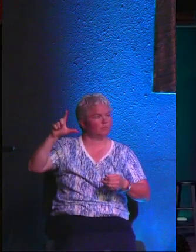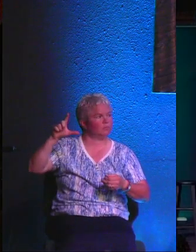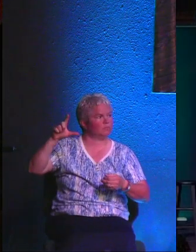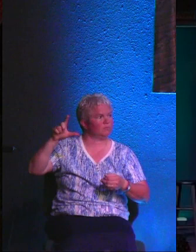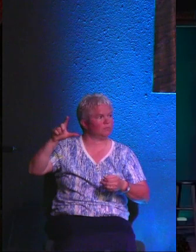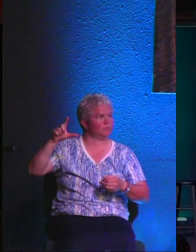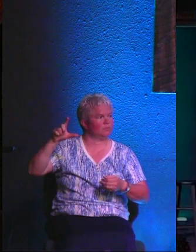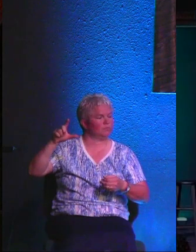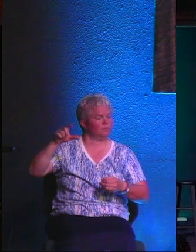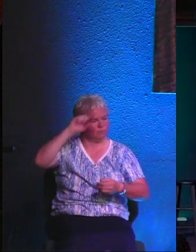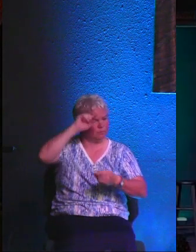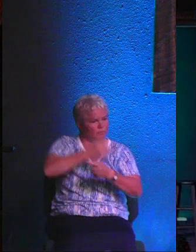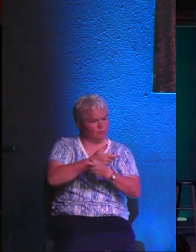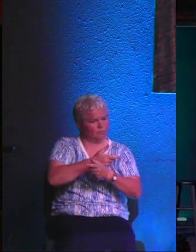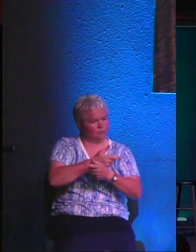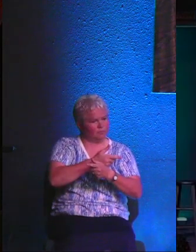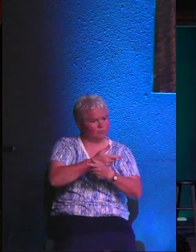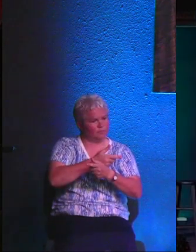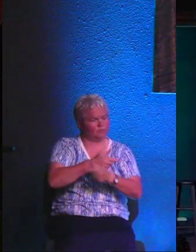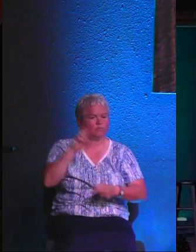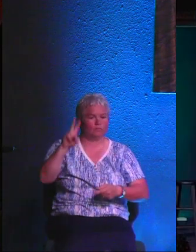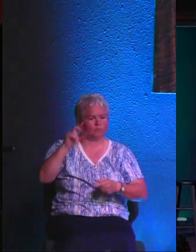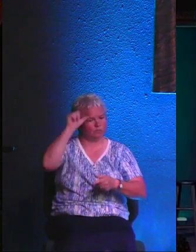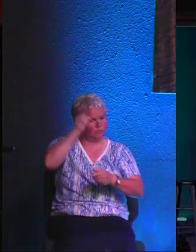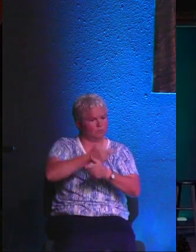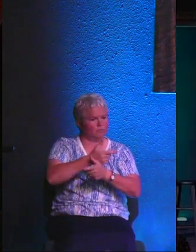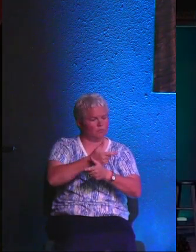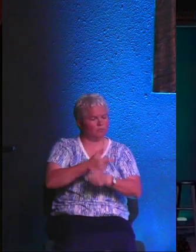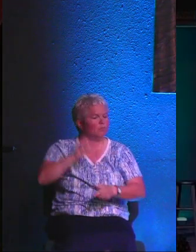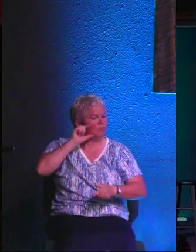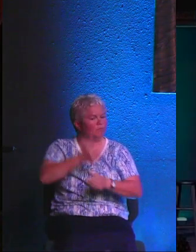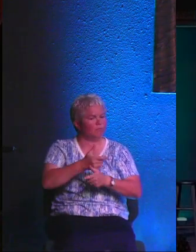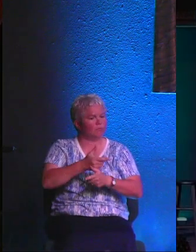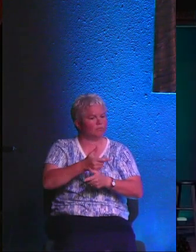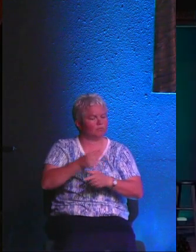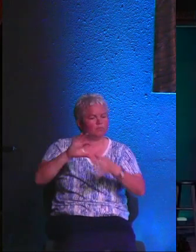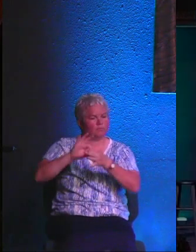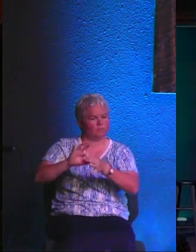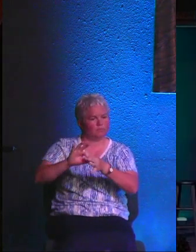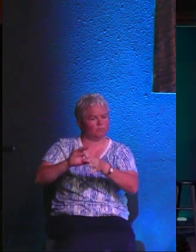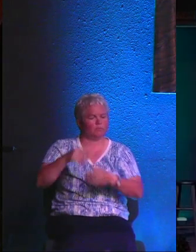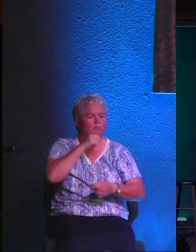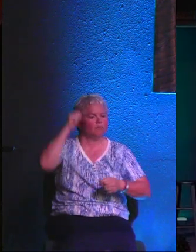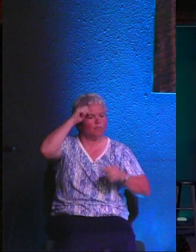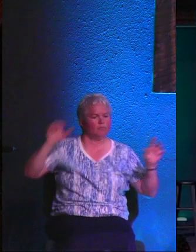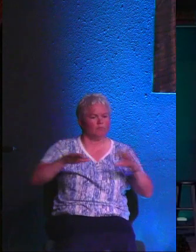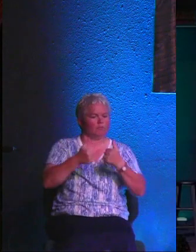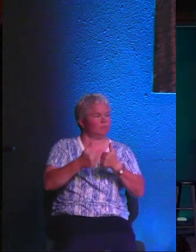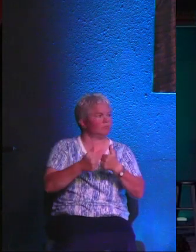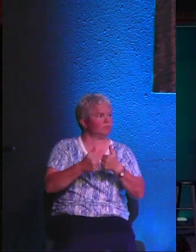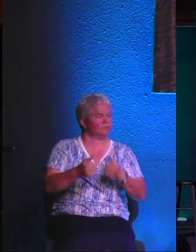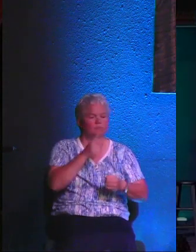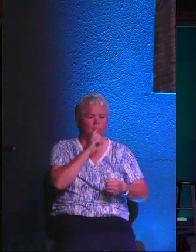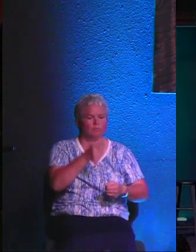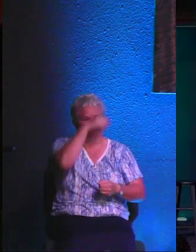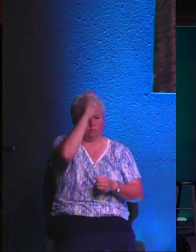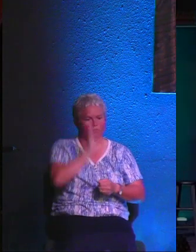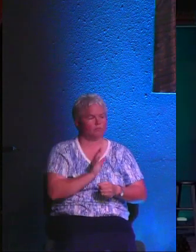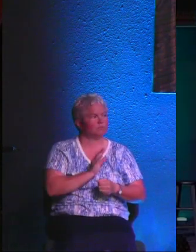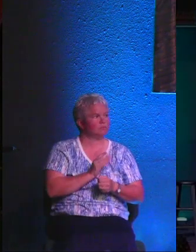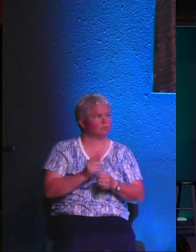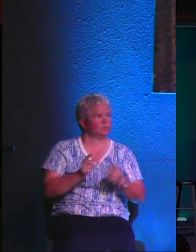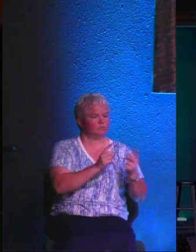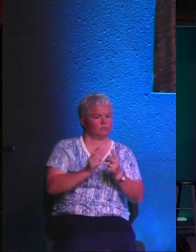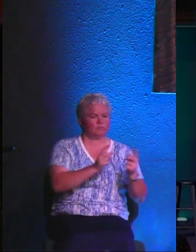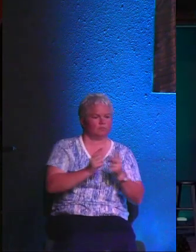we've had a brother, two brothers, and a sister join Adult and Teen Challenge. Can I tell you that God is